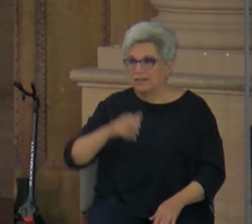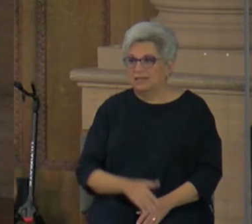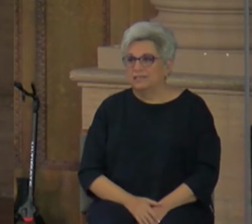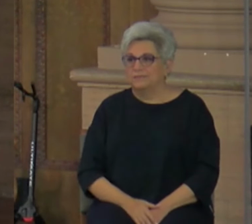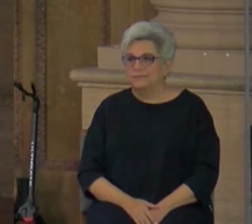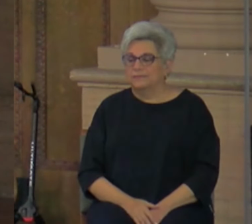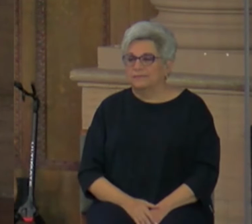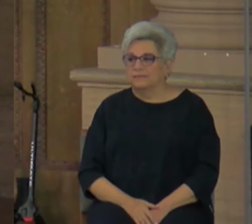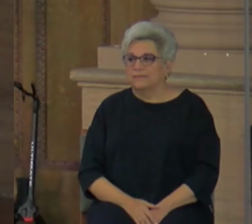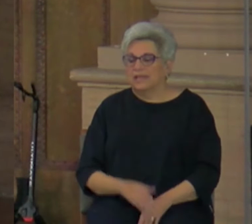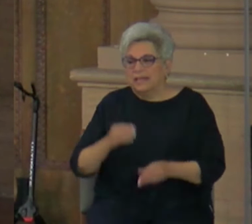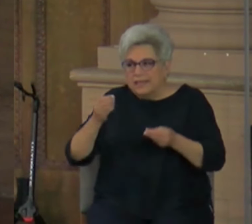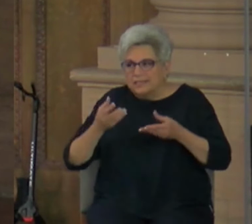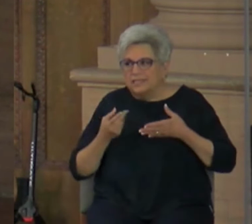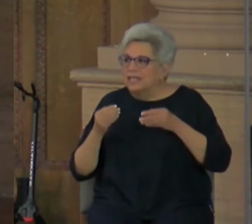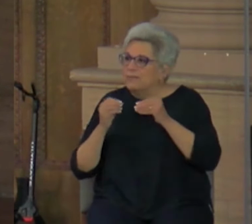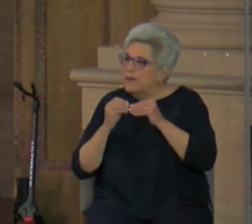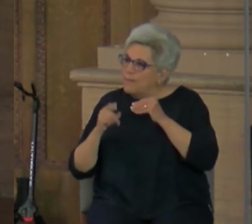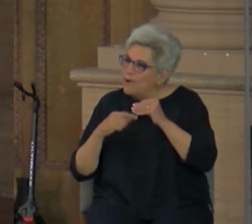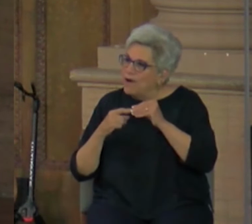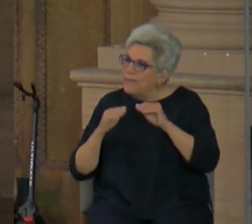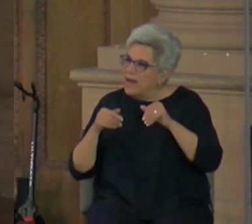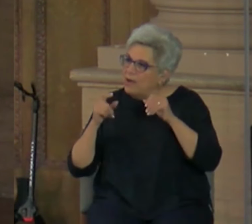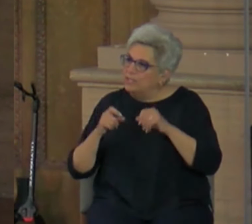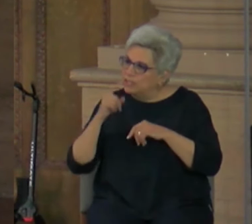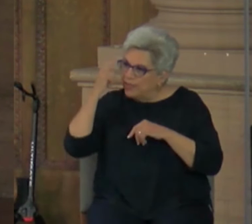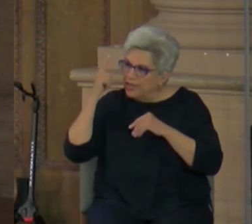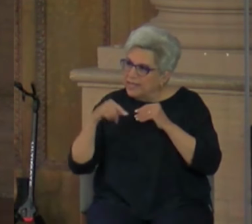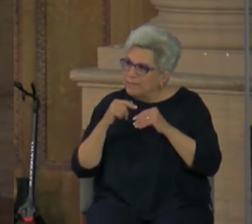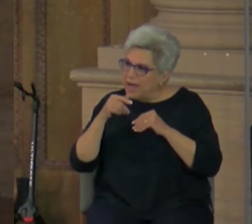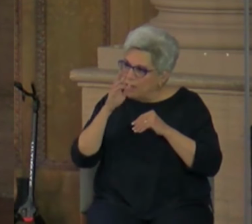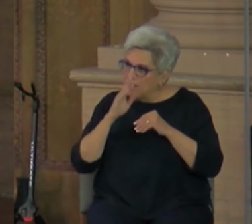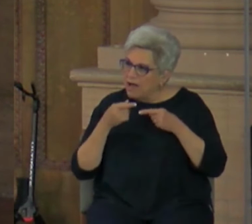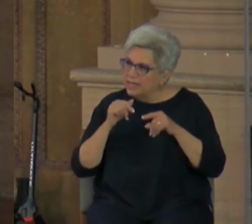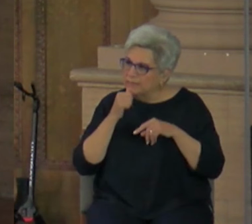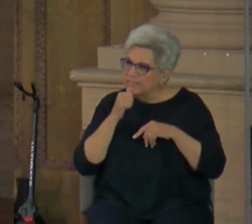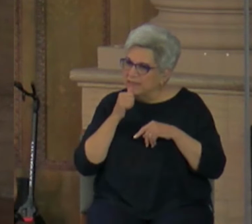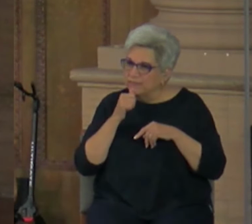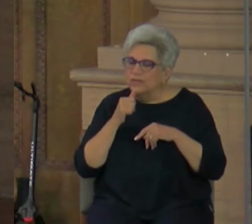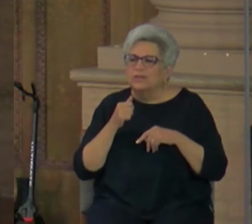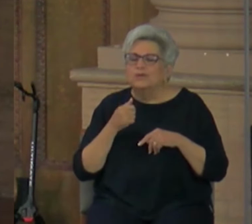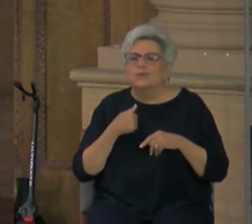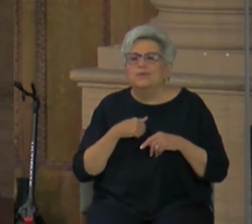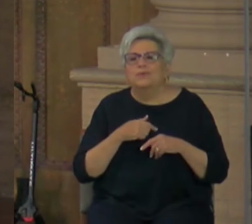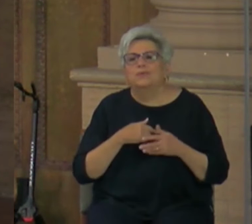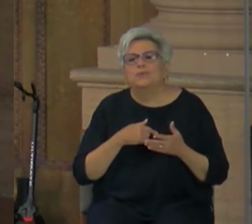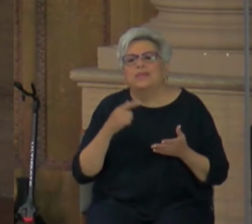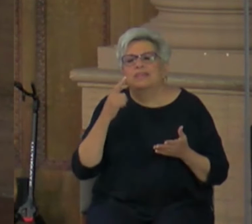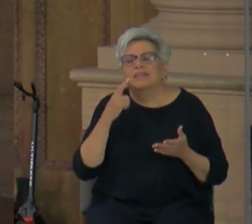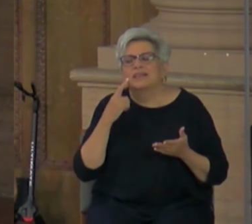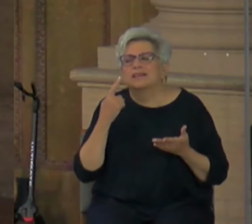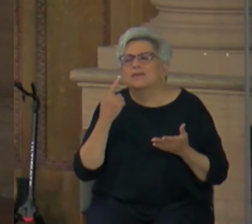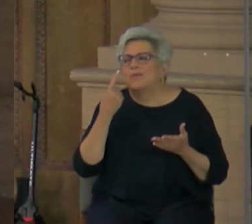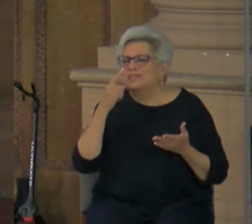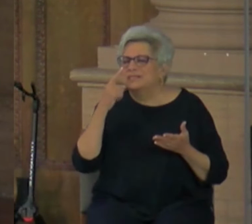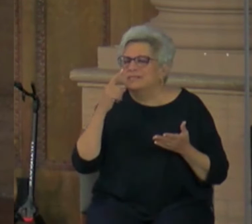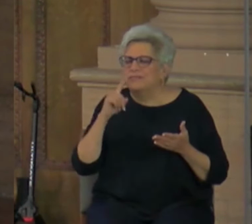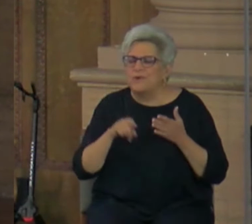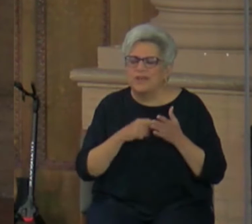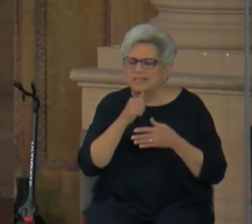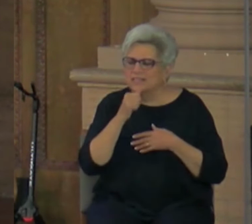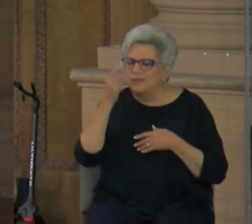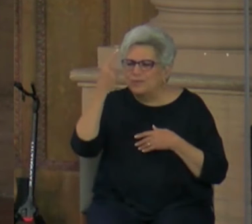Which tells us a little bit more about how we can think about God as we suffer, and it seems so senseless and it seems so endless. One of the things it